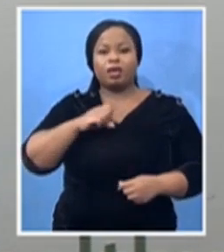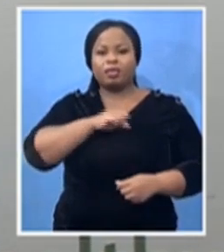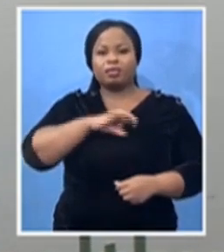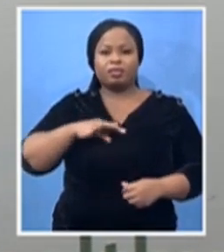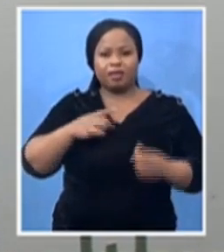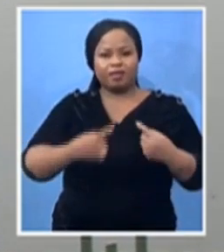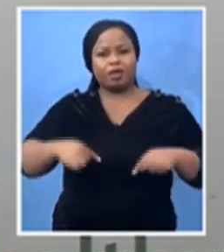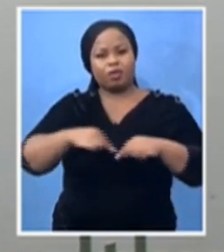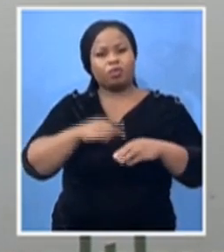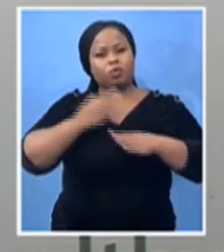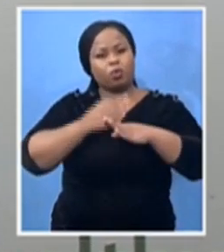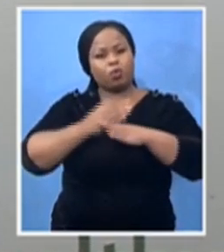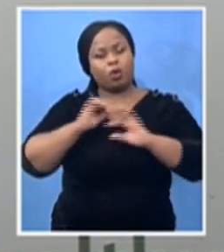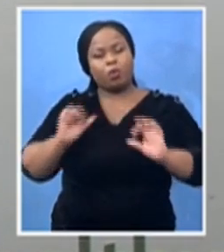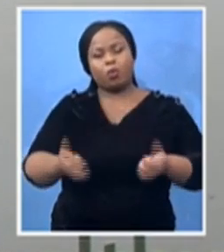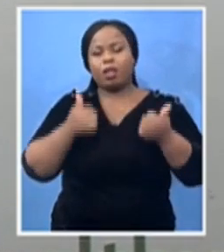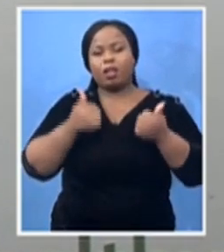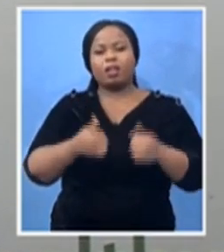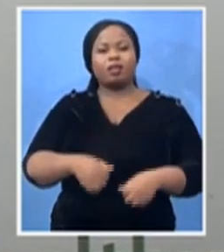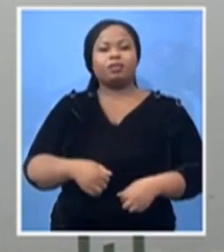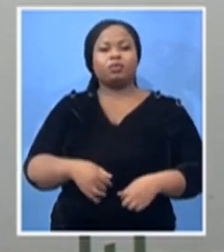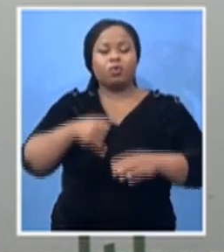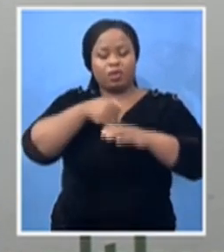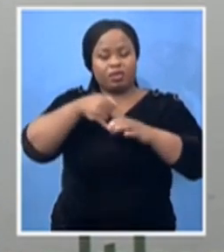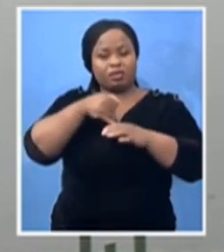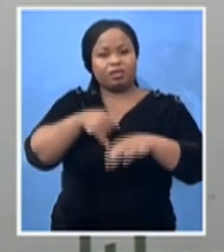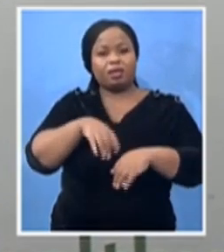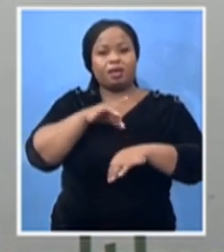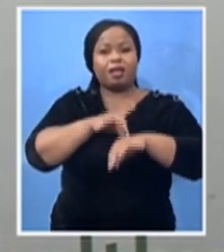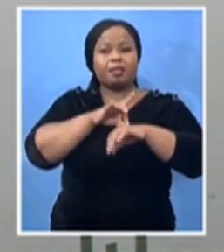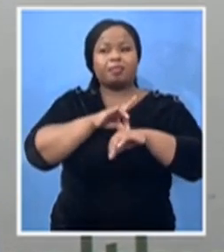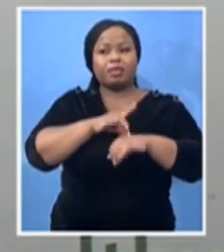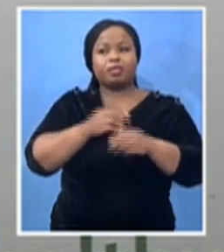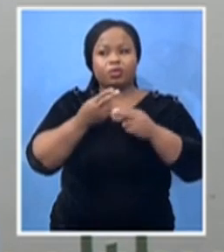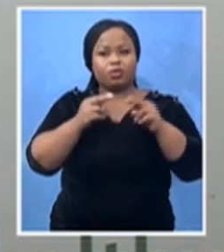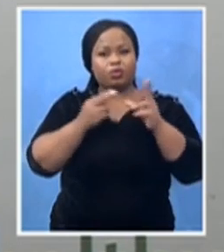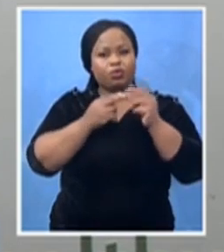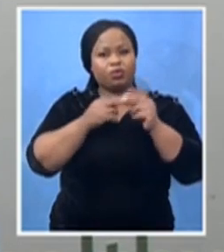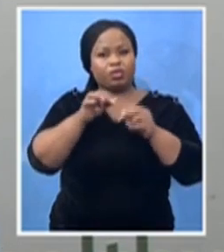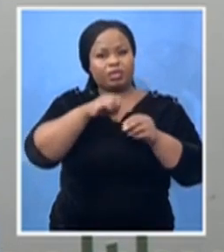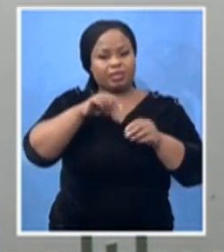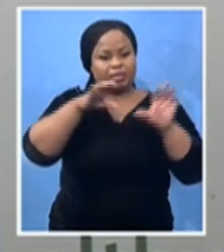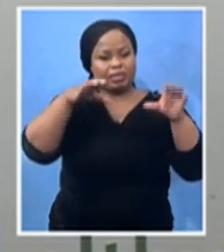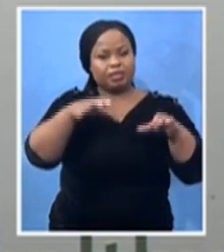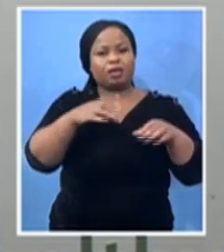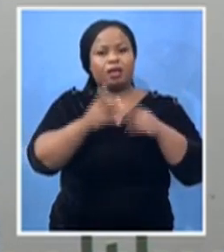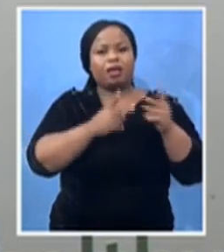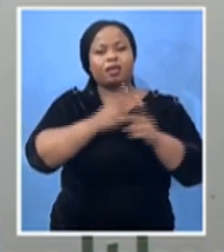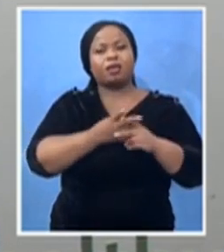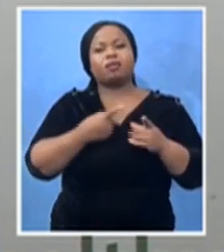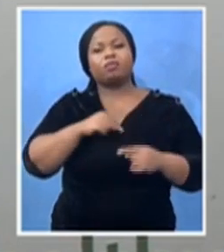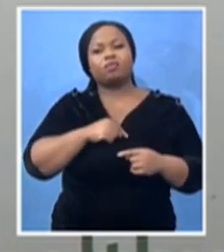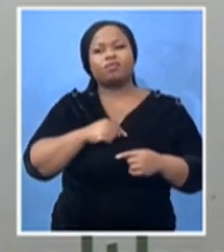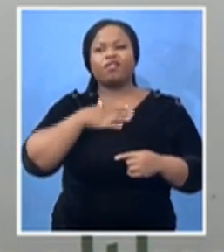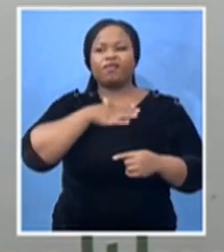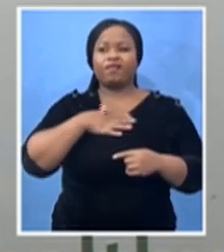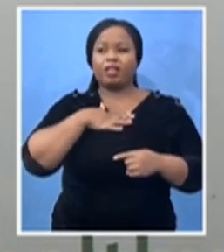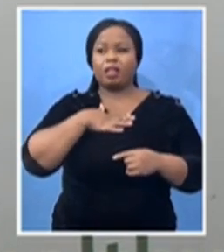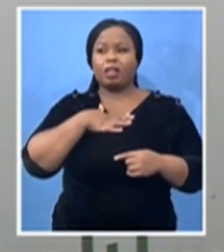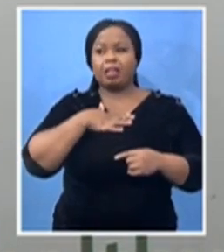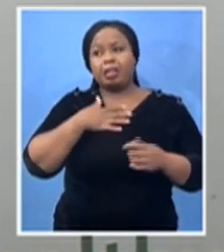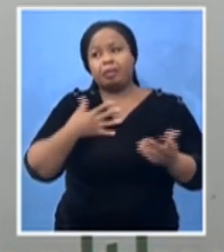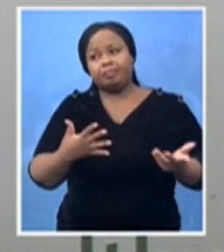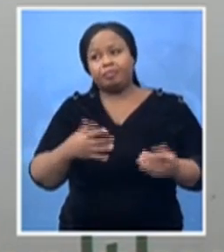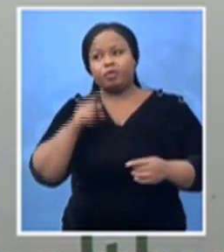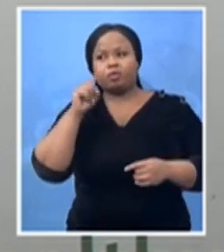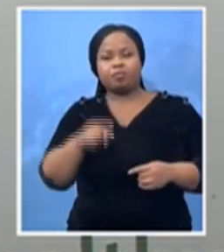unit, also in our obstetric unit. We just feel that we should have made more stringent